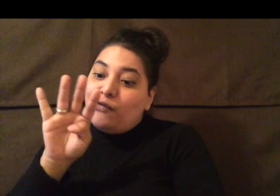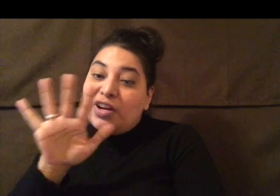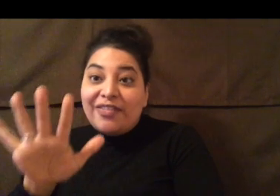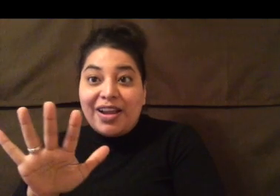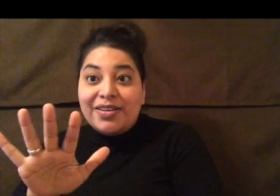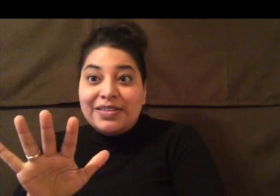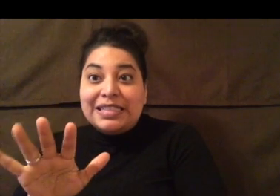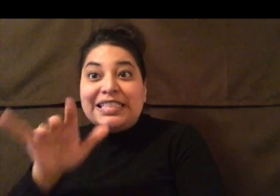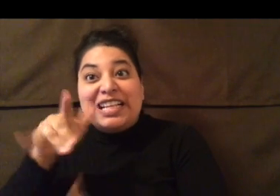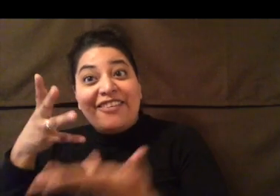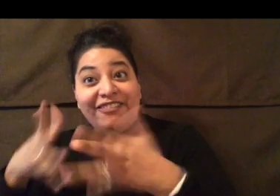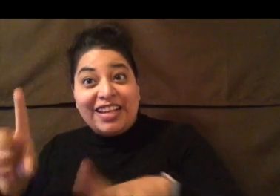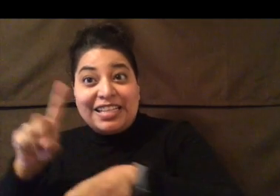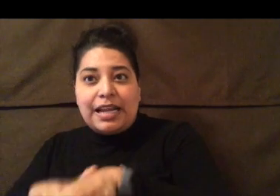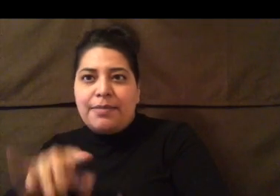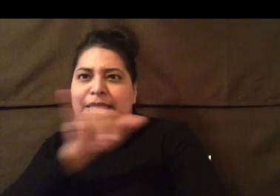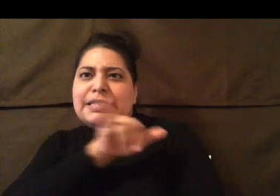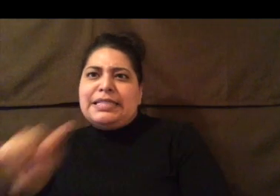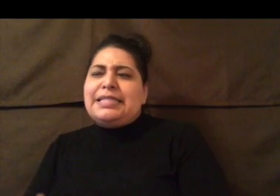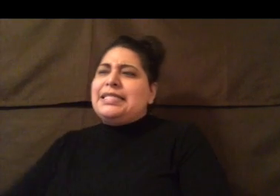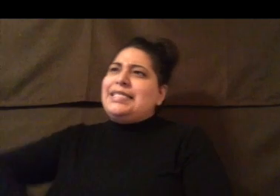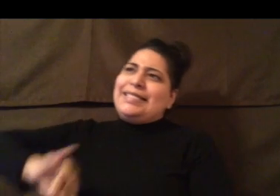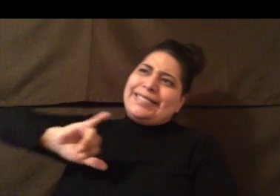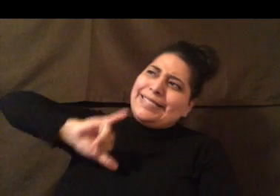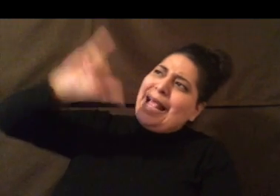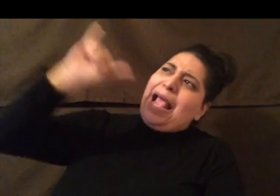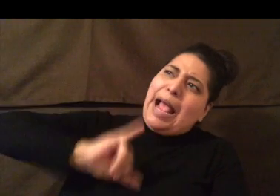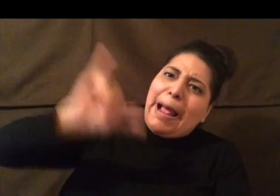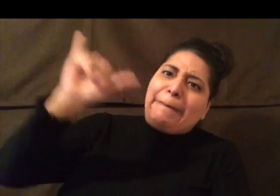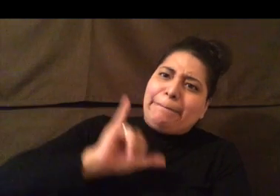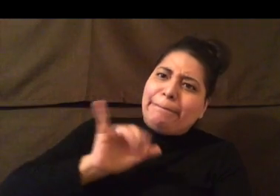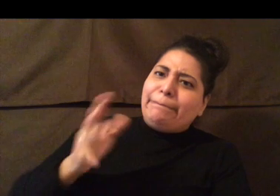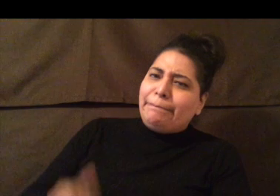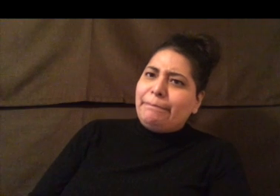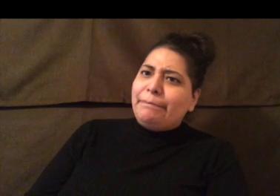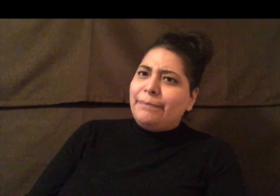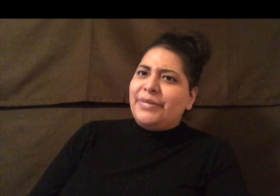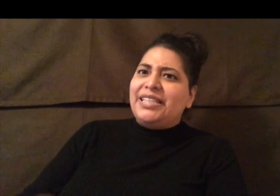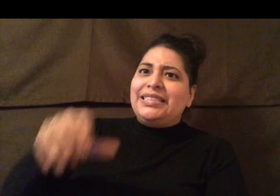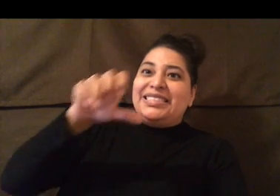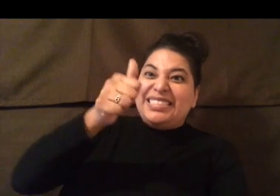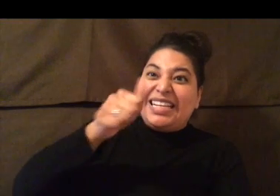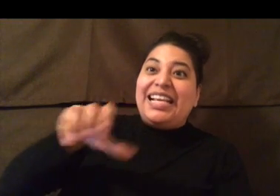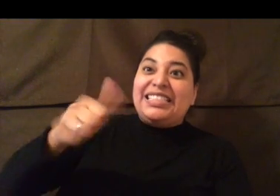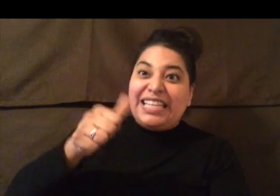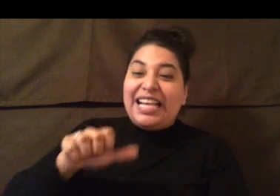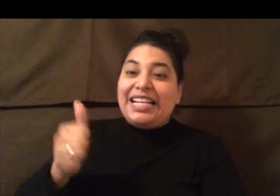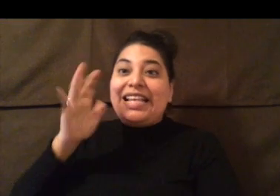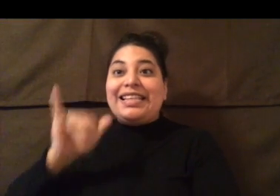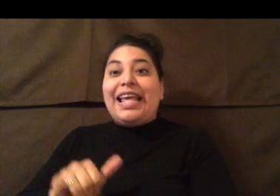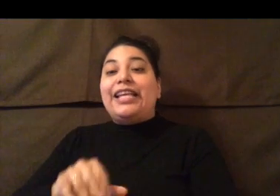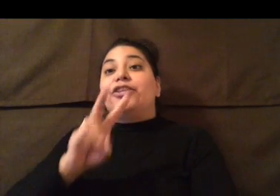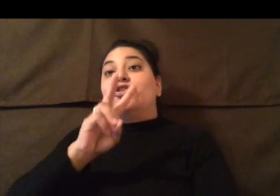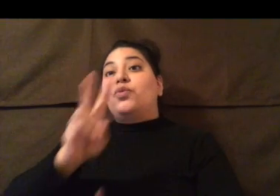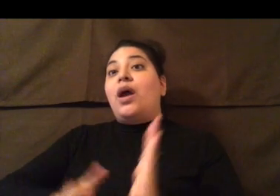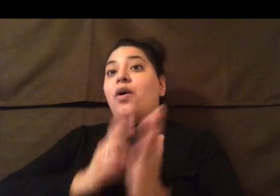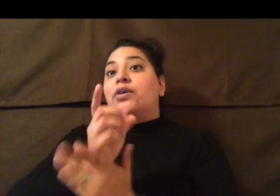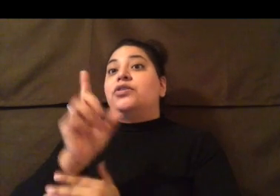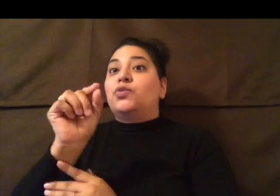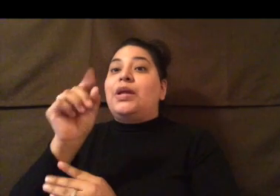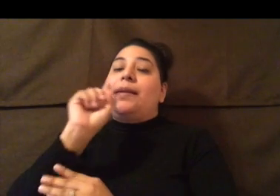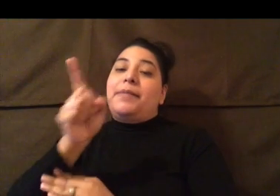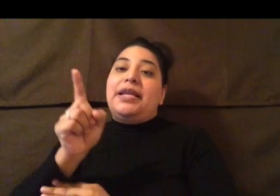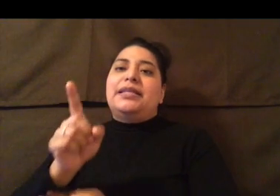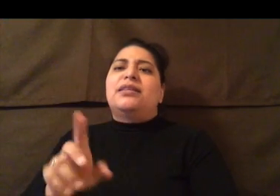12:45. And these end times still match. And if I did 2 hours plus 10 minutes plus 10 minutes, that's 2 hours and 20 minutes.